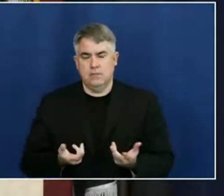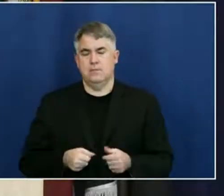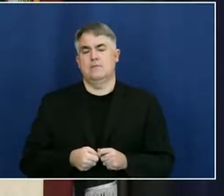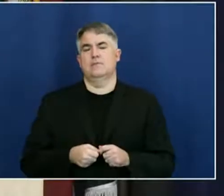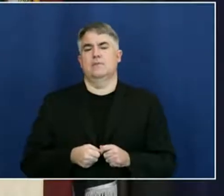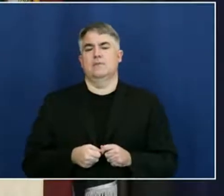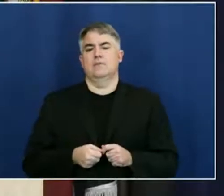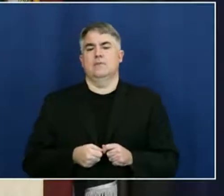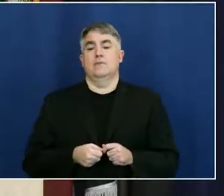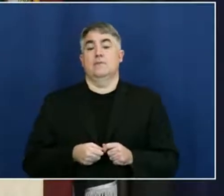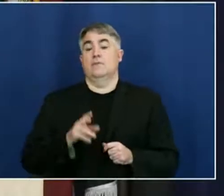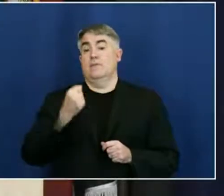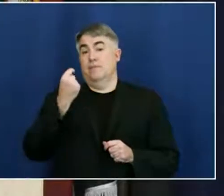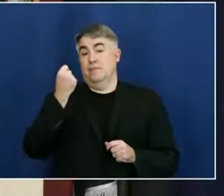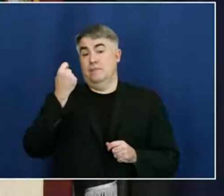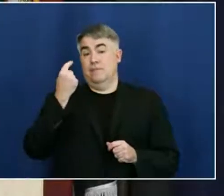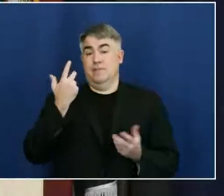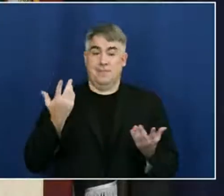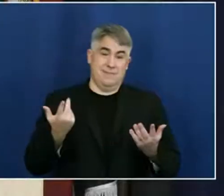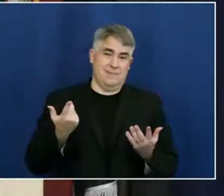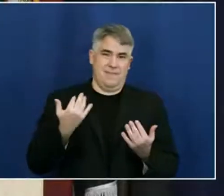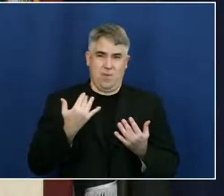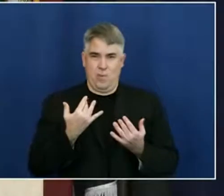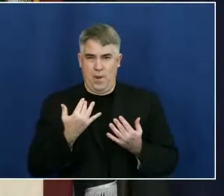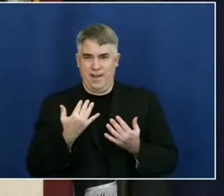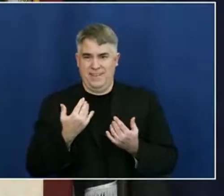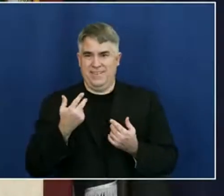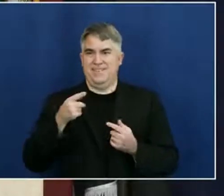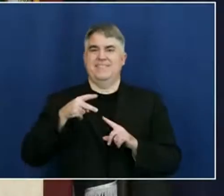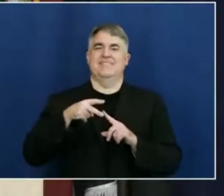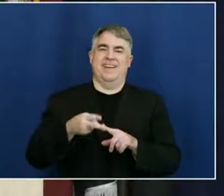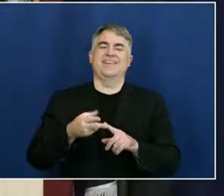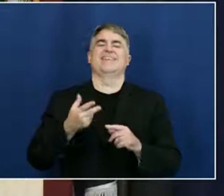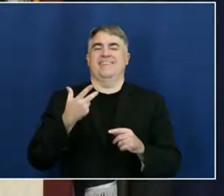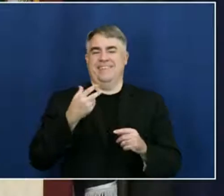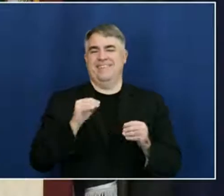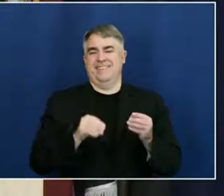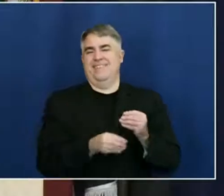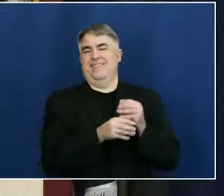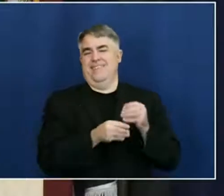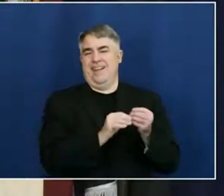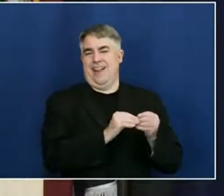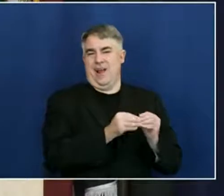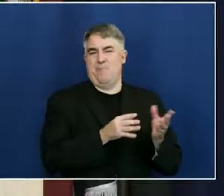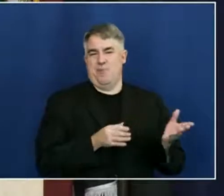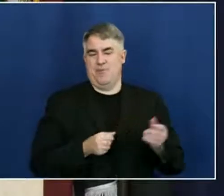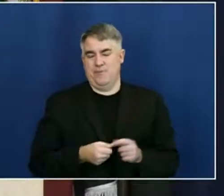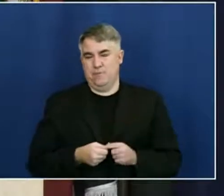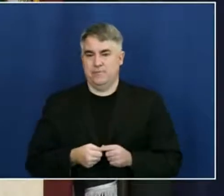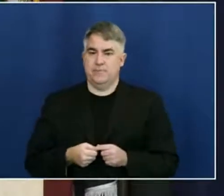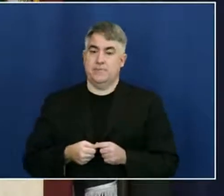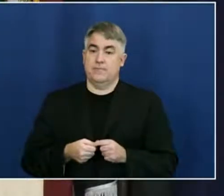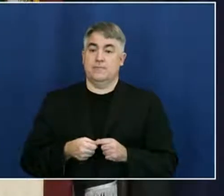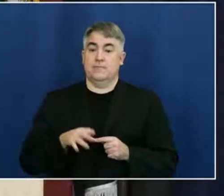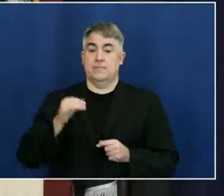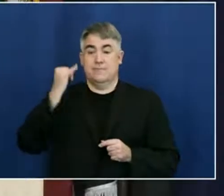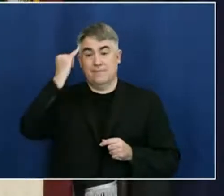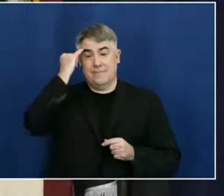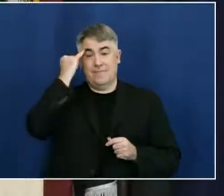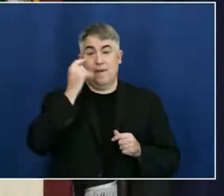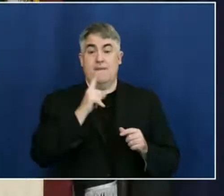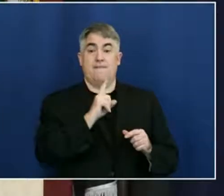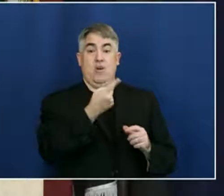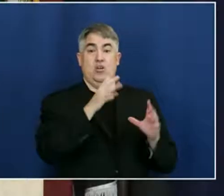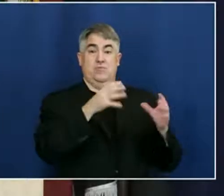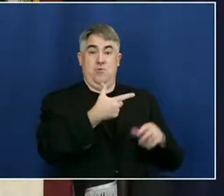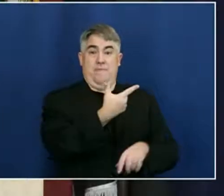dose appointments. But as we get into a place where first dose appointments are systematically not being filled by seniors,